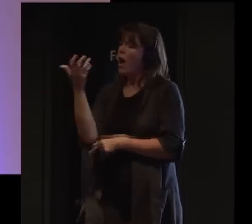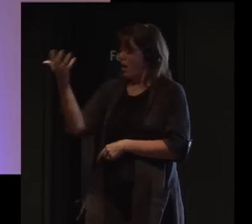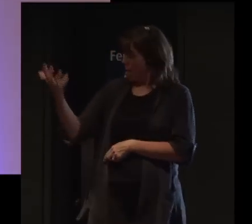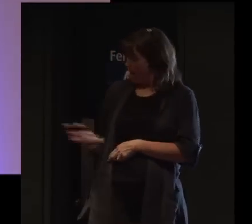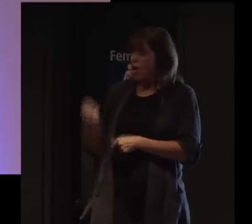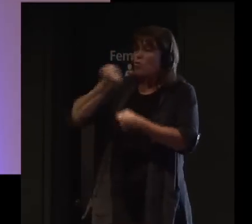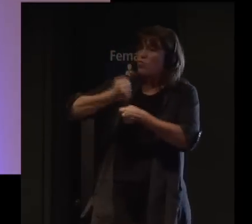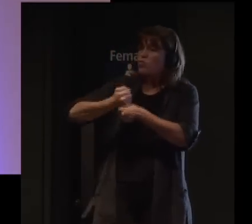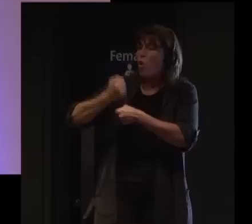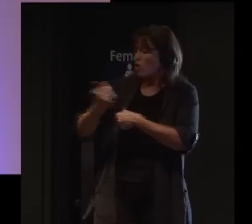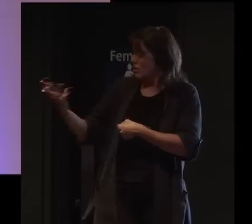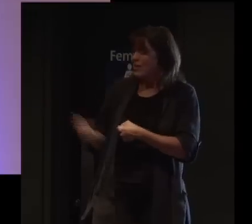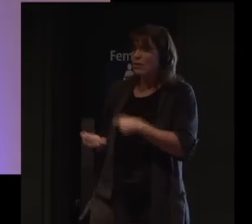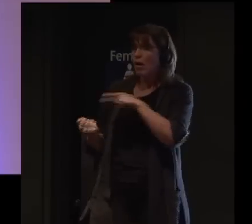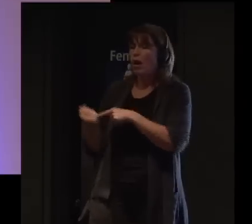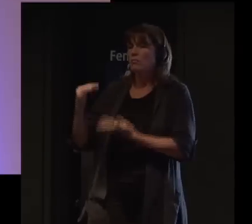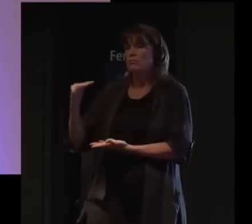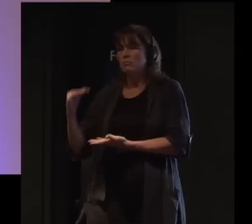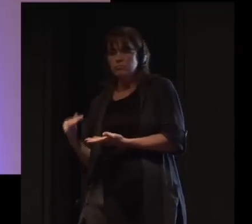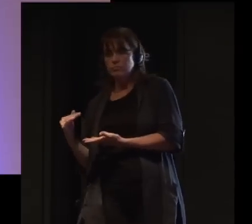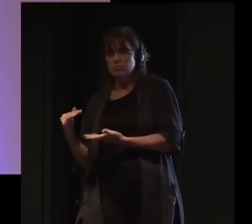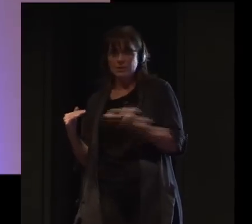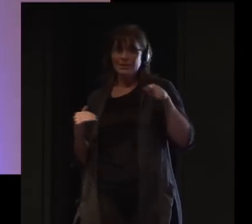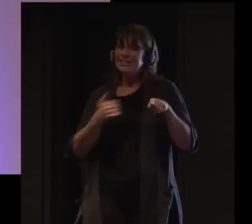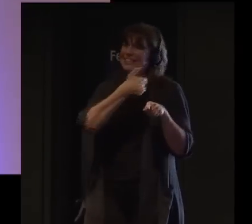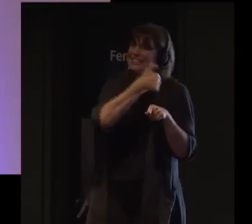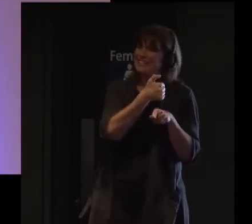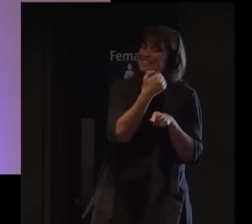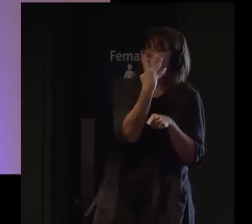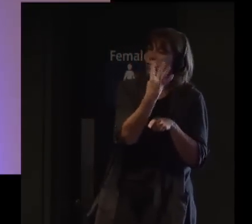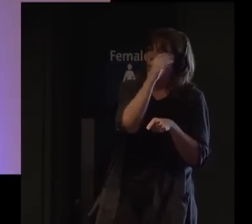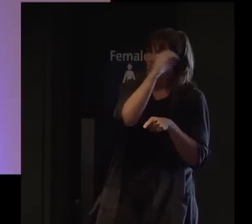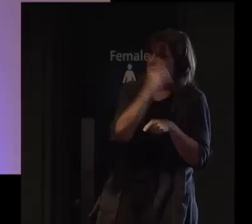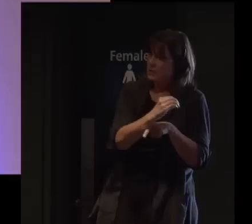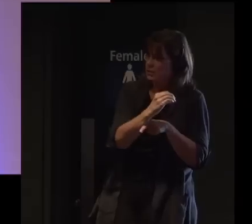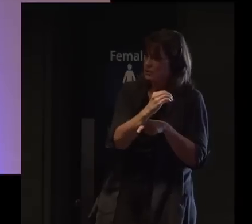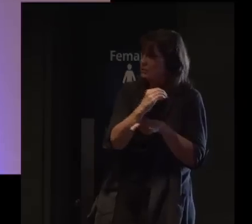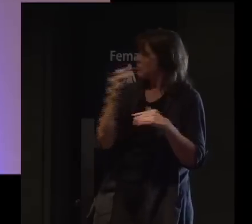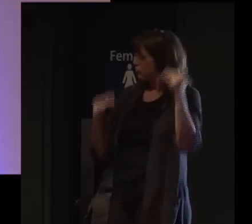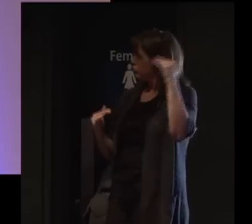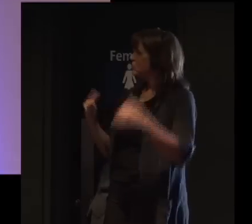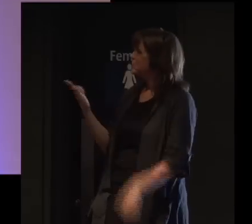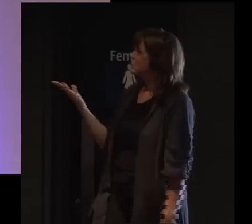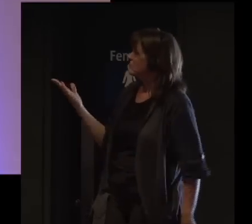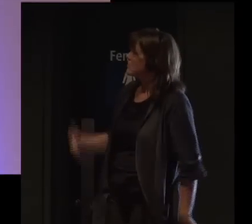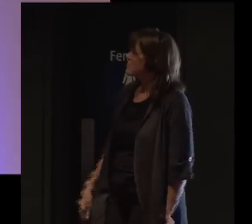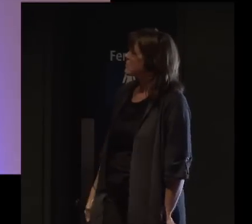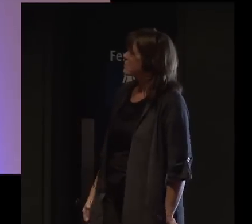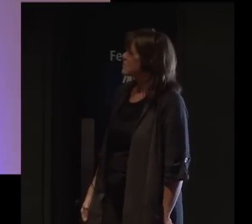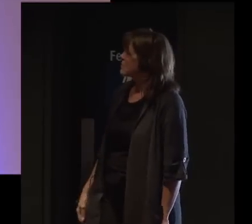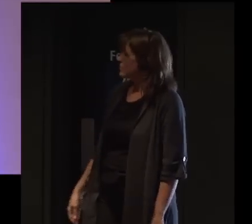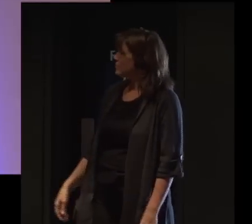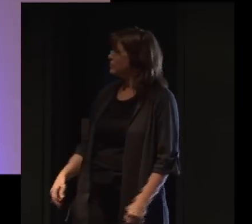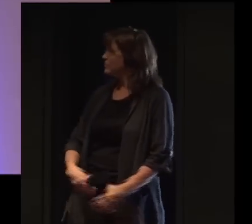to 64% of able-bodied people. So basically the half of